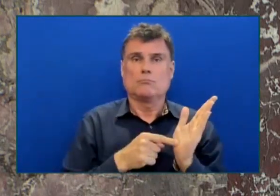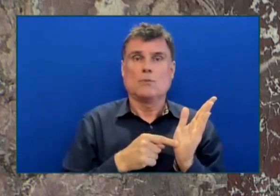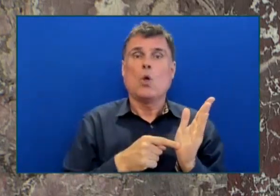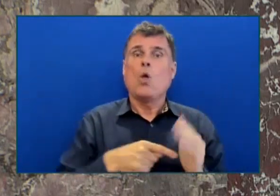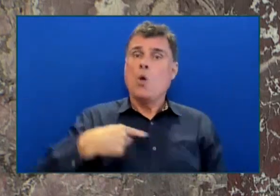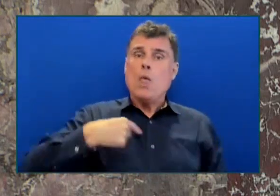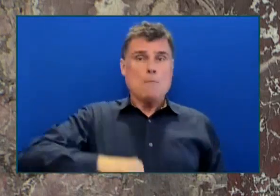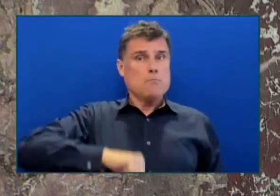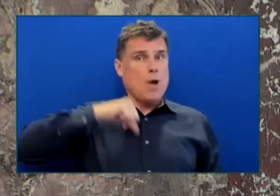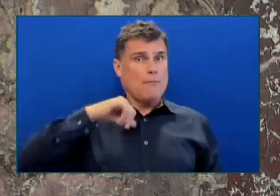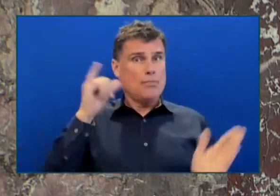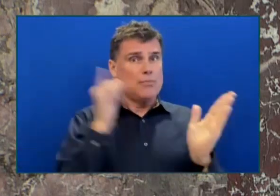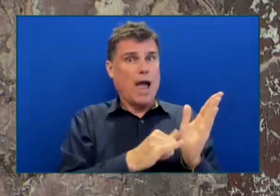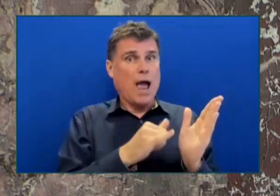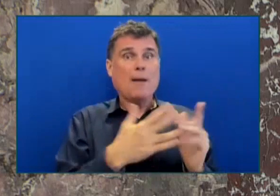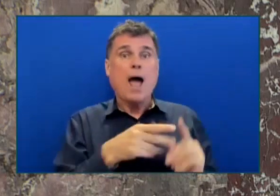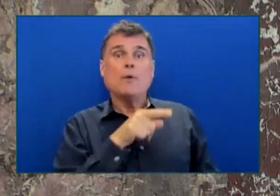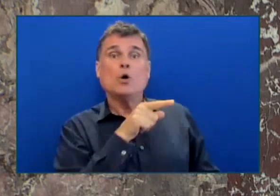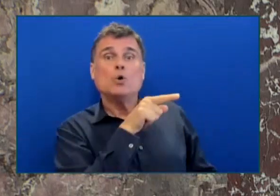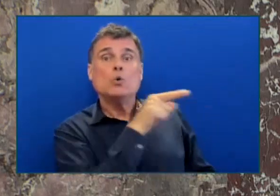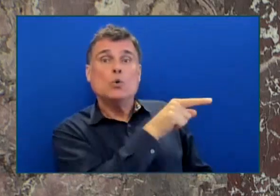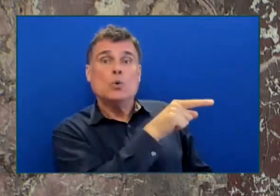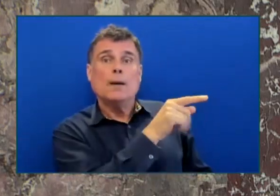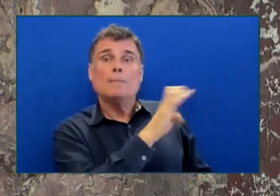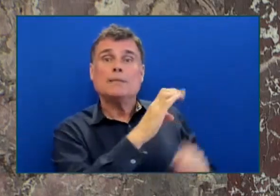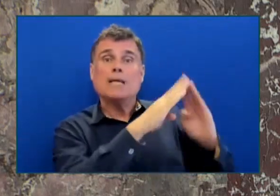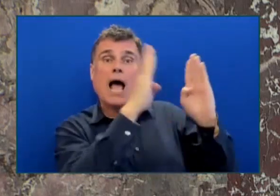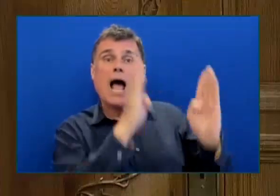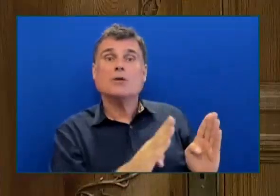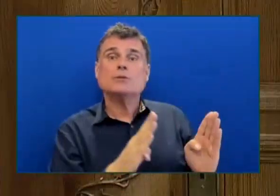is not yet done. We have more work to do with the theory, we'll do that.